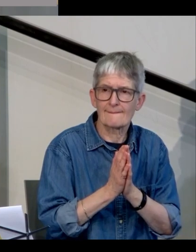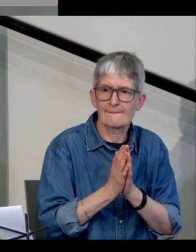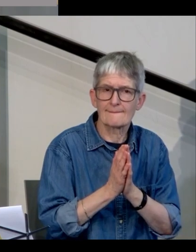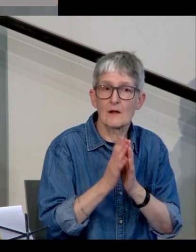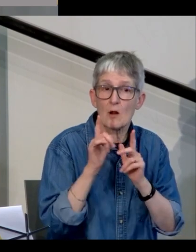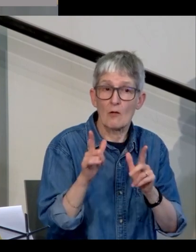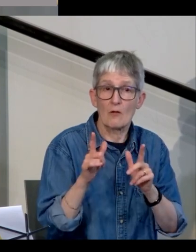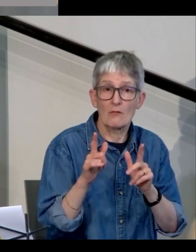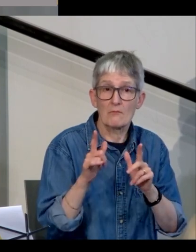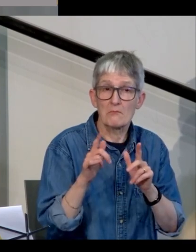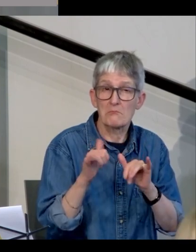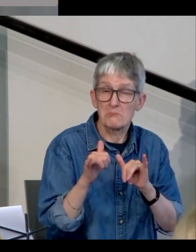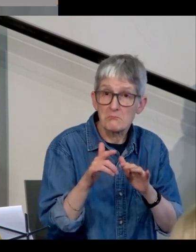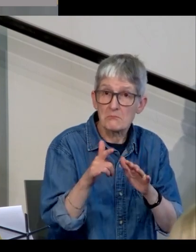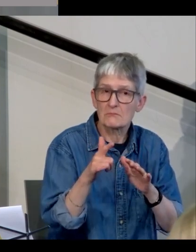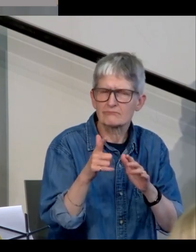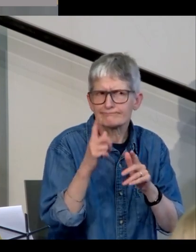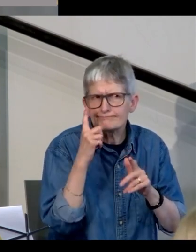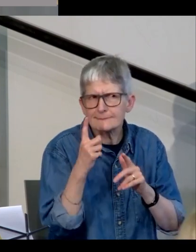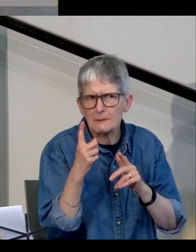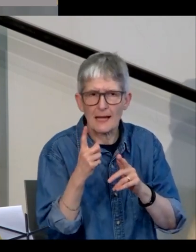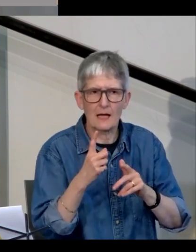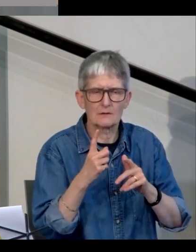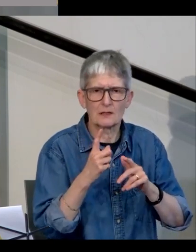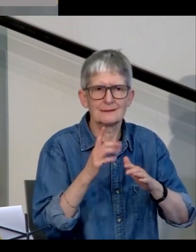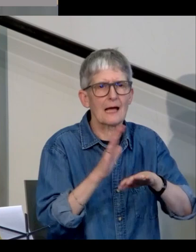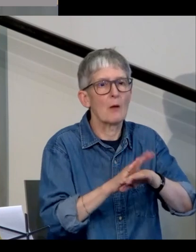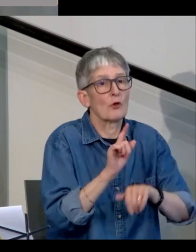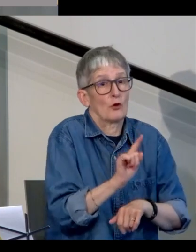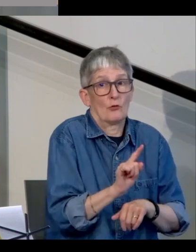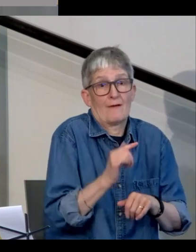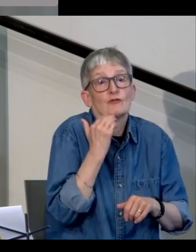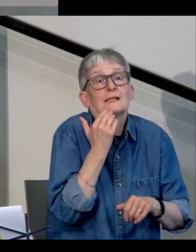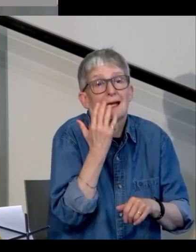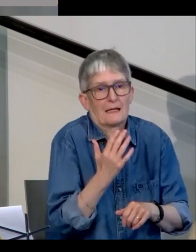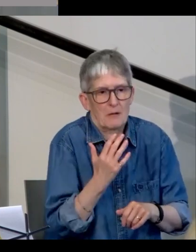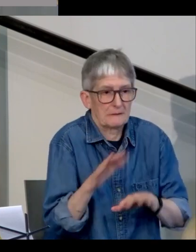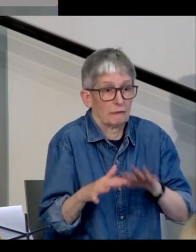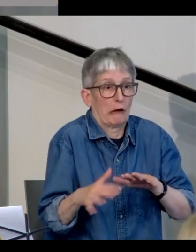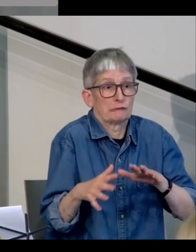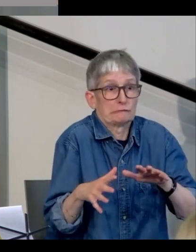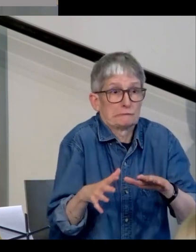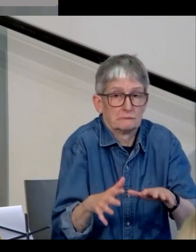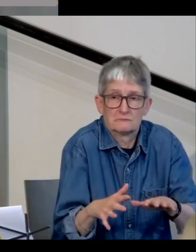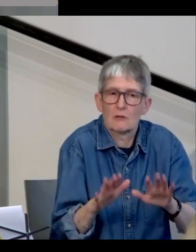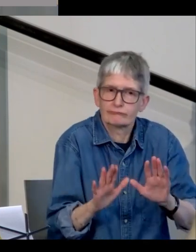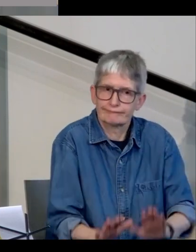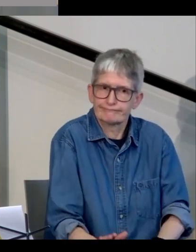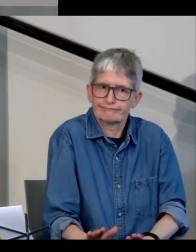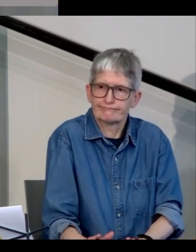Lord, maybe we just need to rethink our quiet time, which is so often rushed.